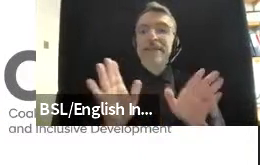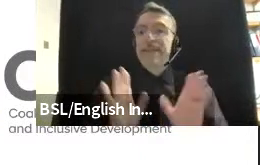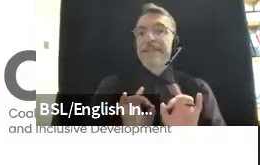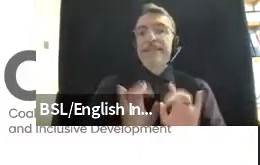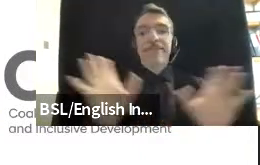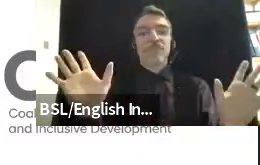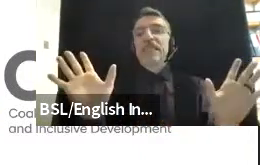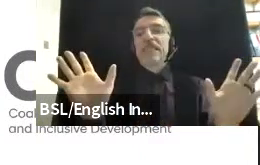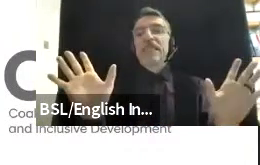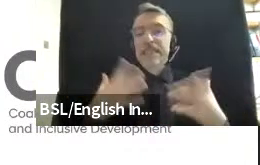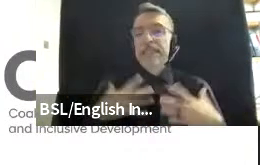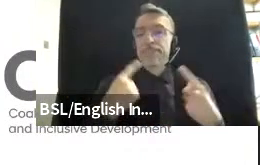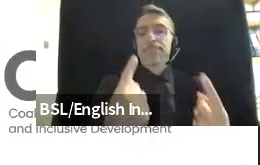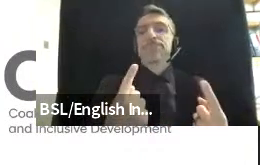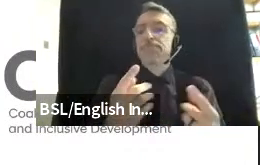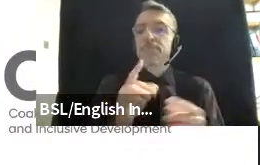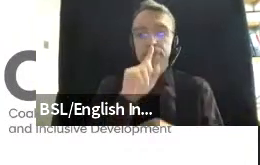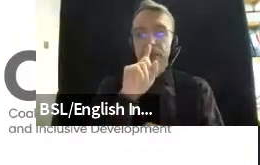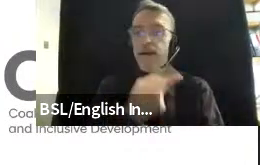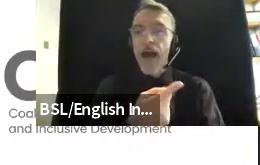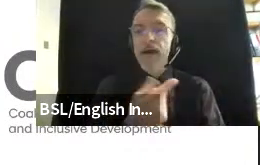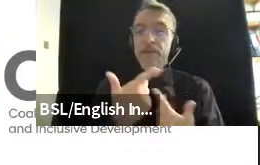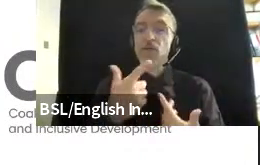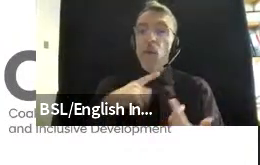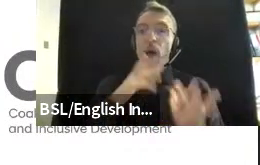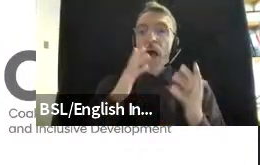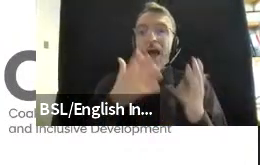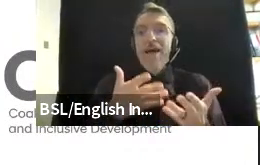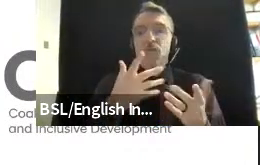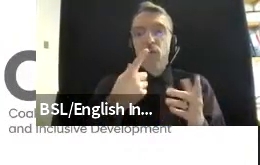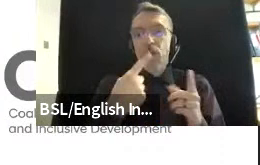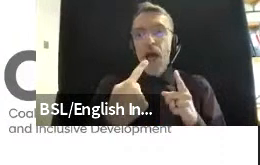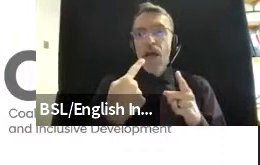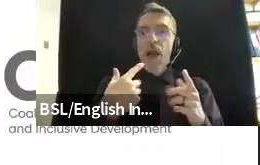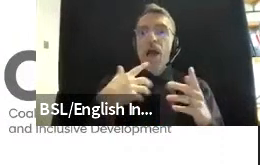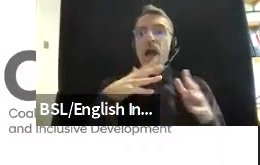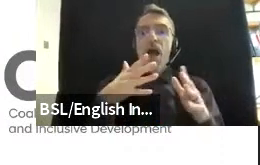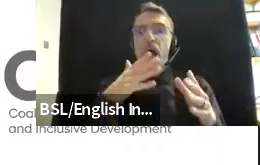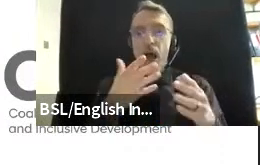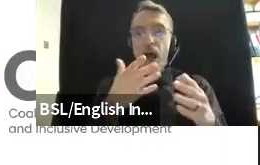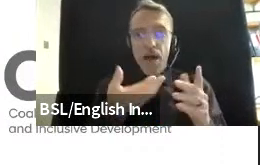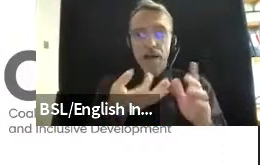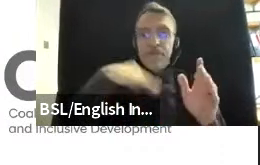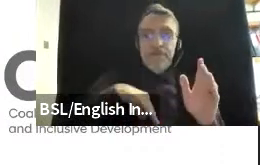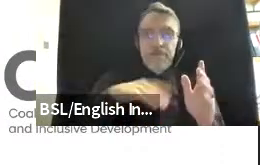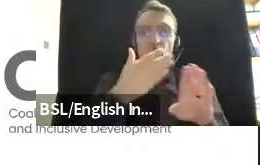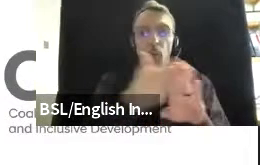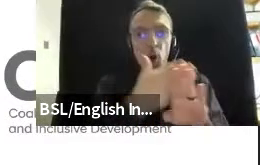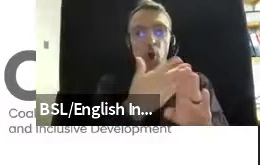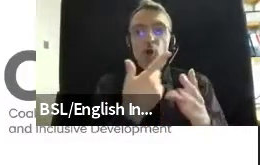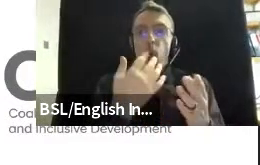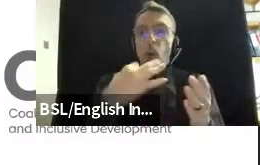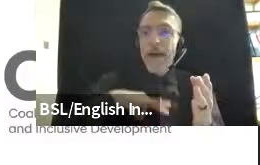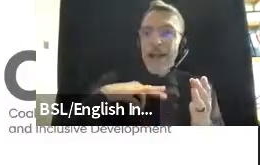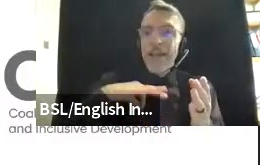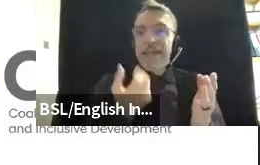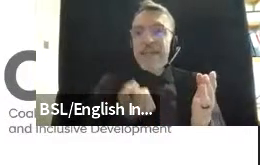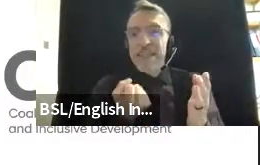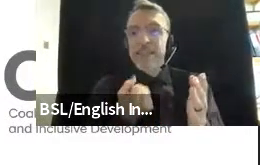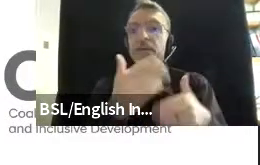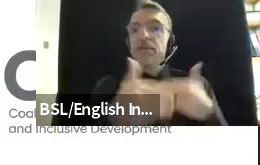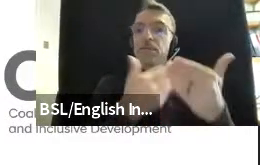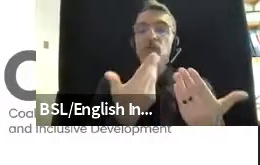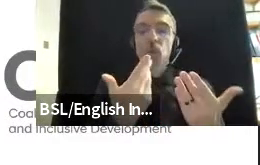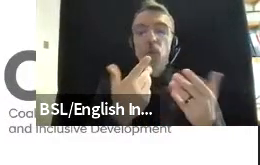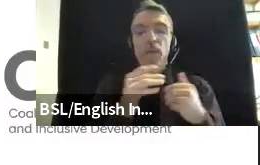they wanted to, because they felt they may miss out on either work or benefits. And